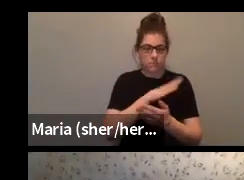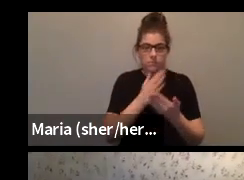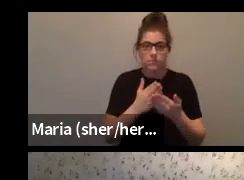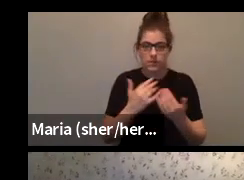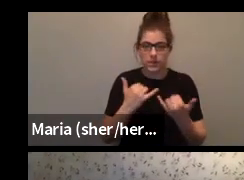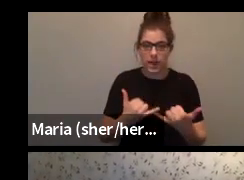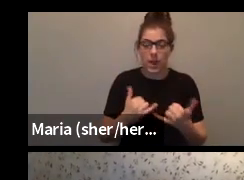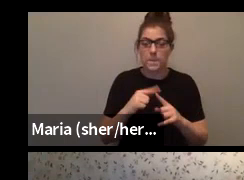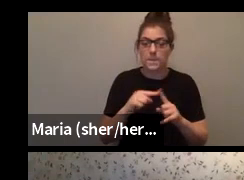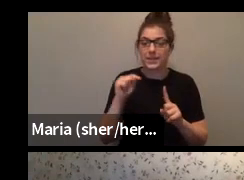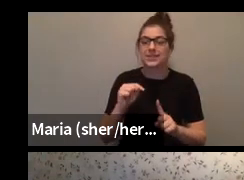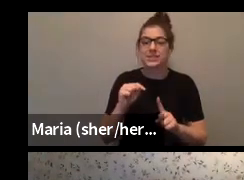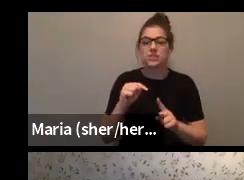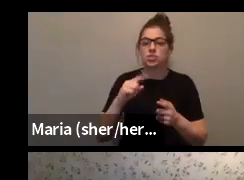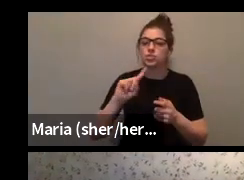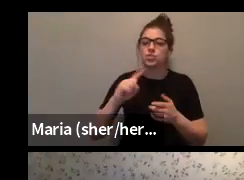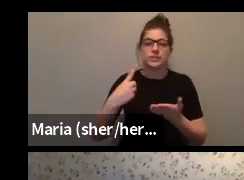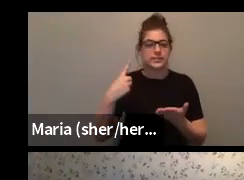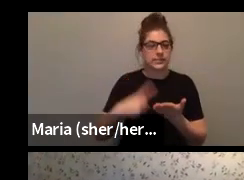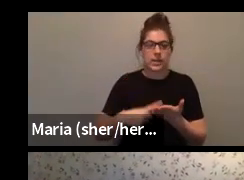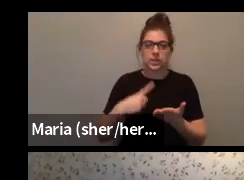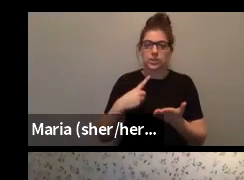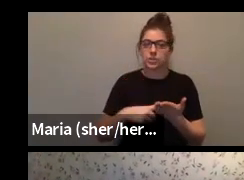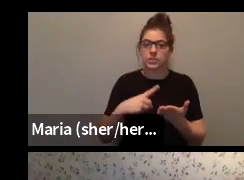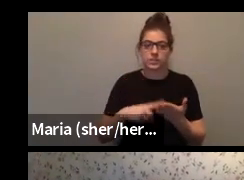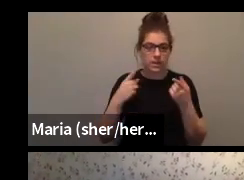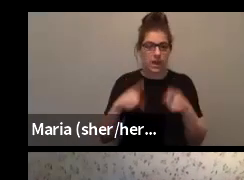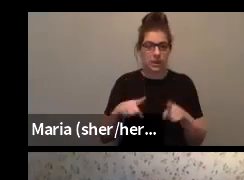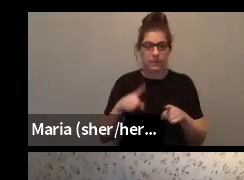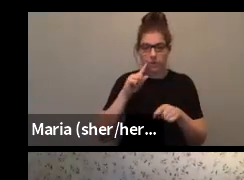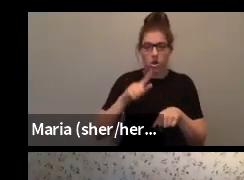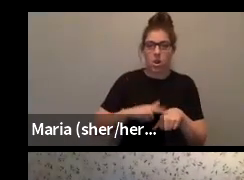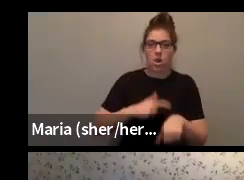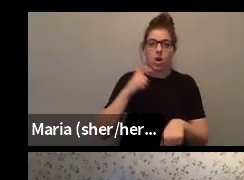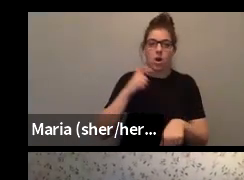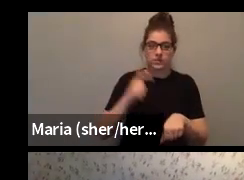basically been a discussion that has been going on for a very long time.